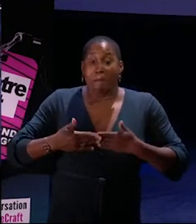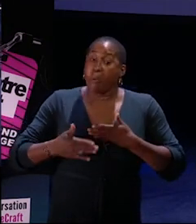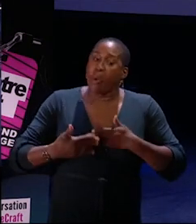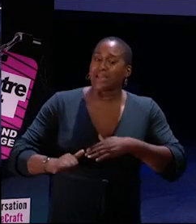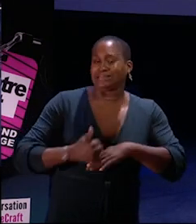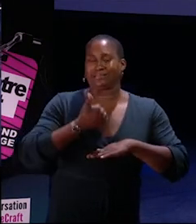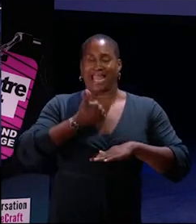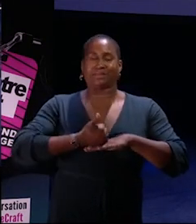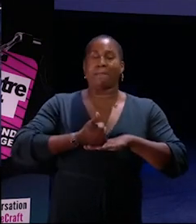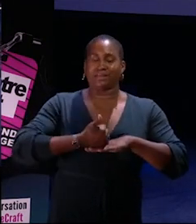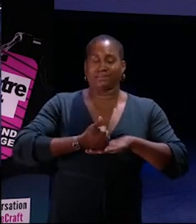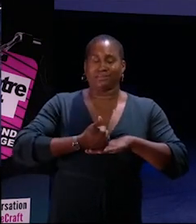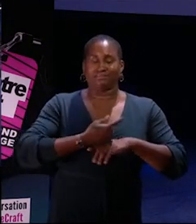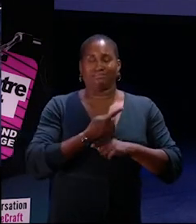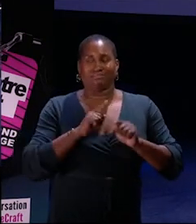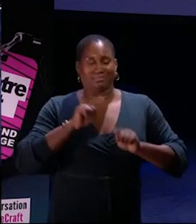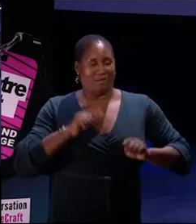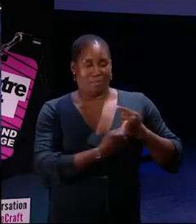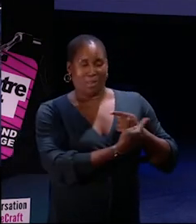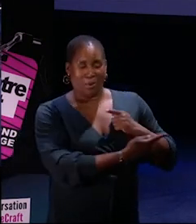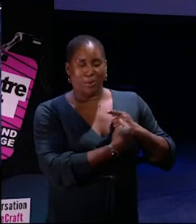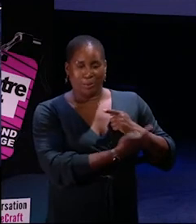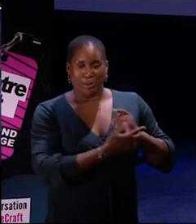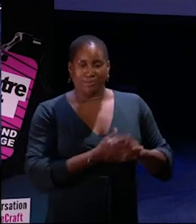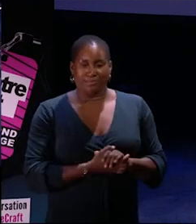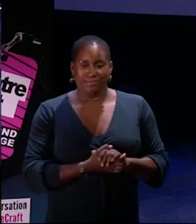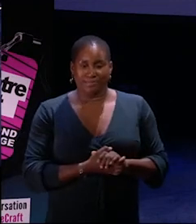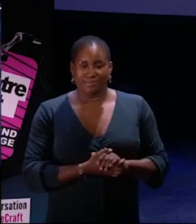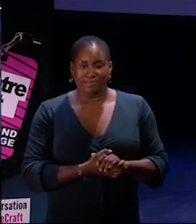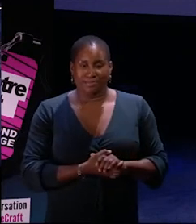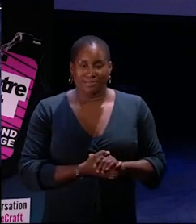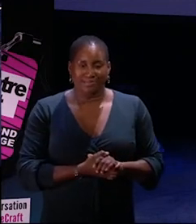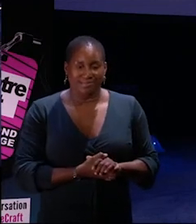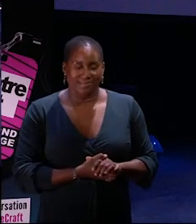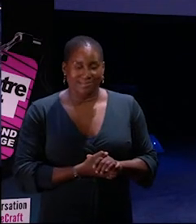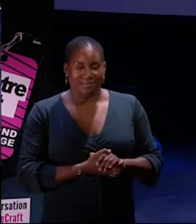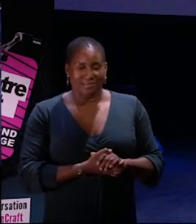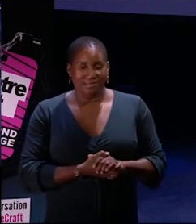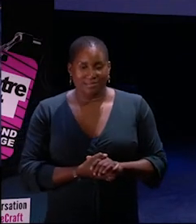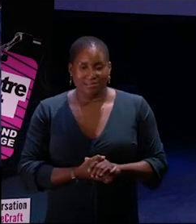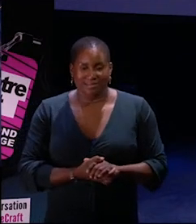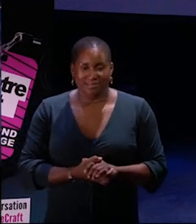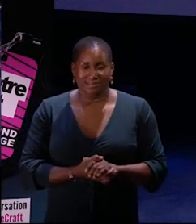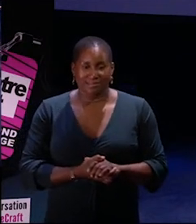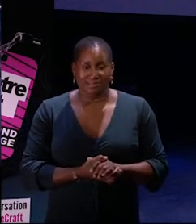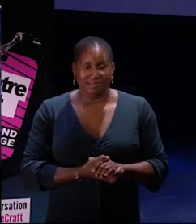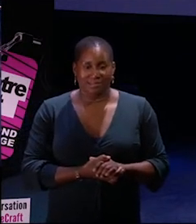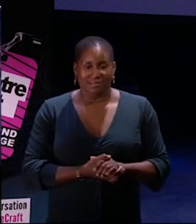established according to everybody else, but we'll see. I'm still faking it, I think. Doing a great job.